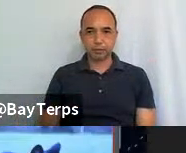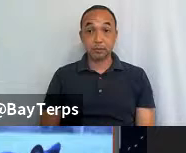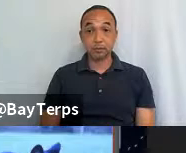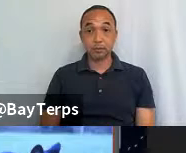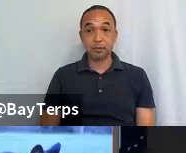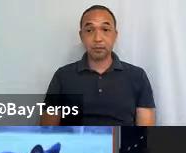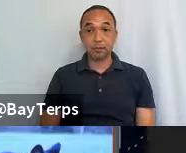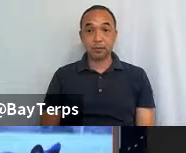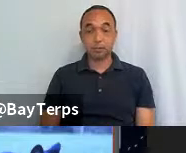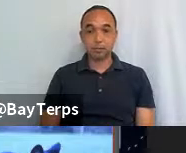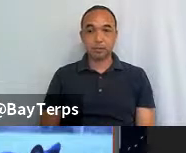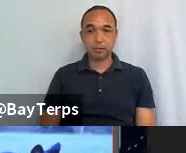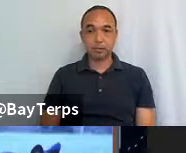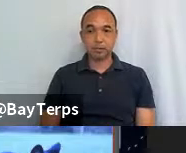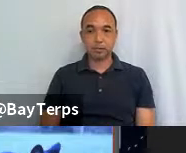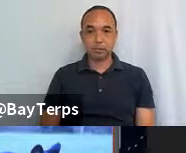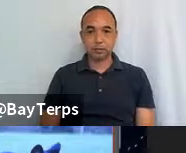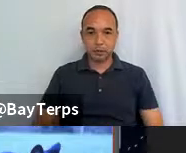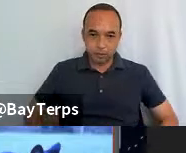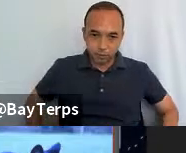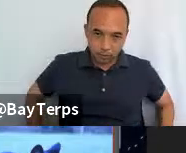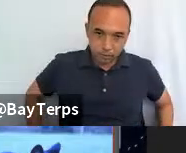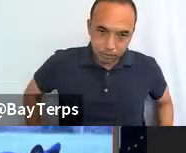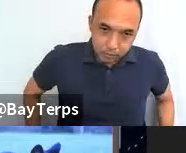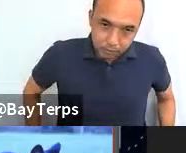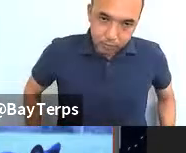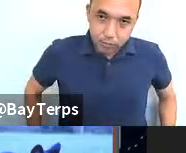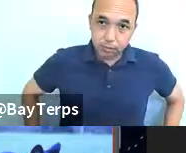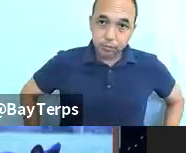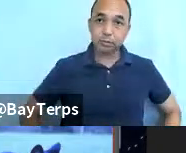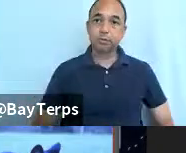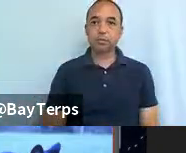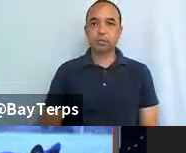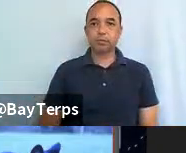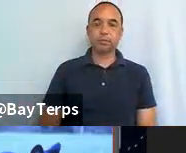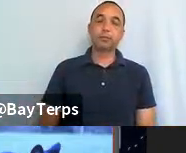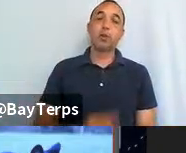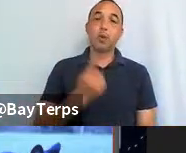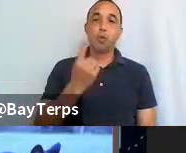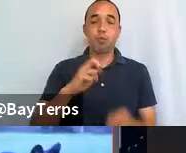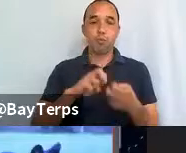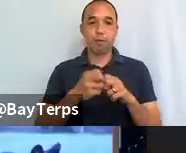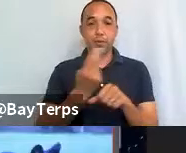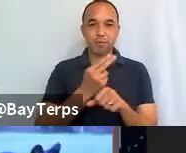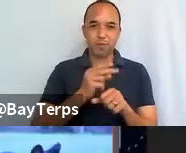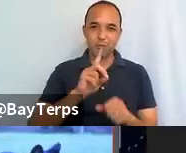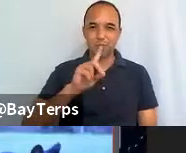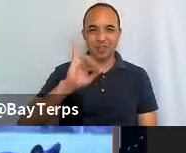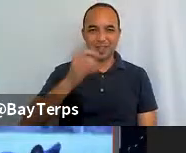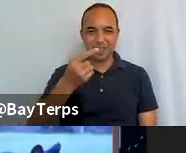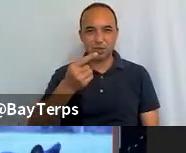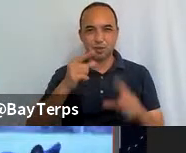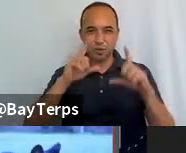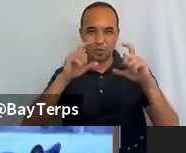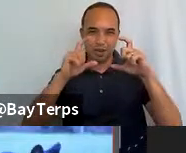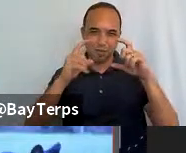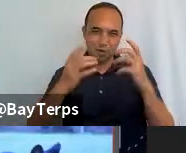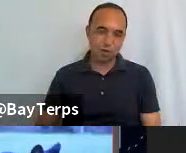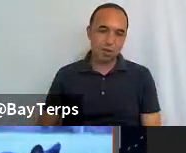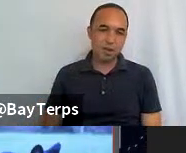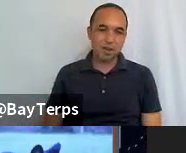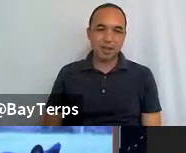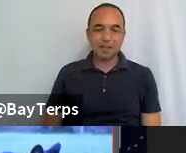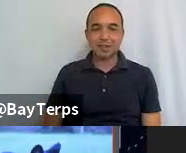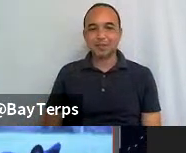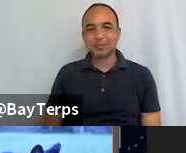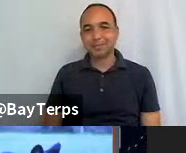So one of the problems with using a digital camera, if you're not